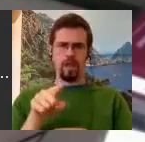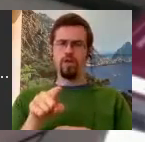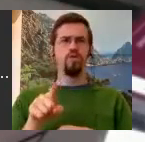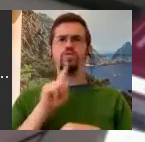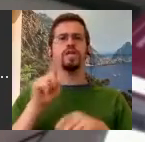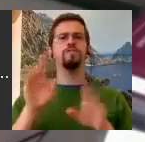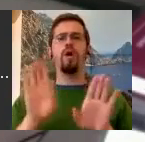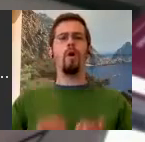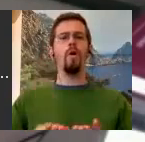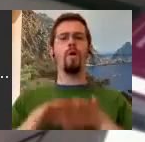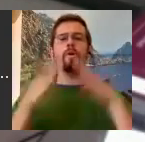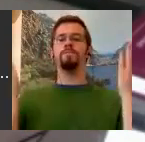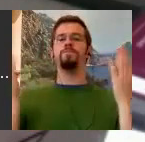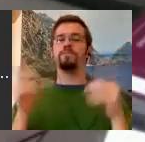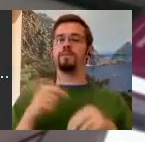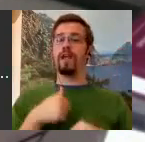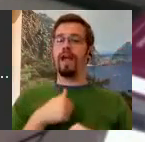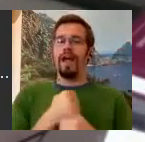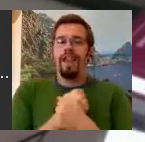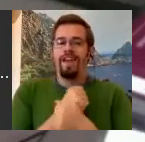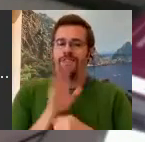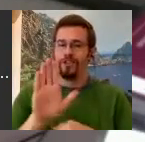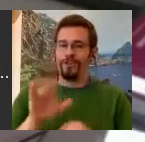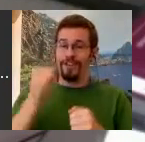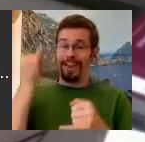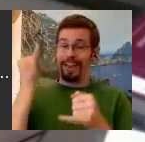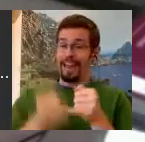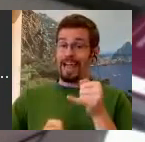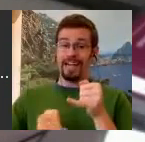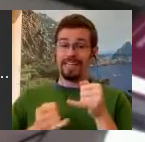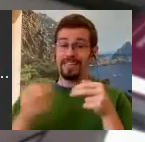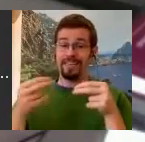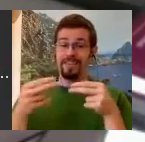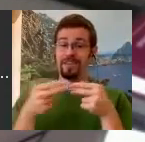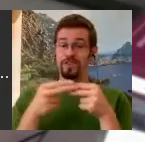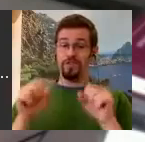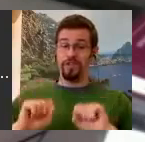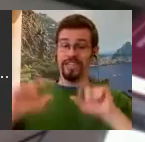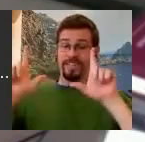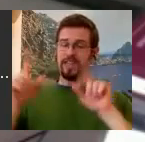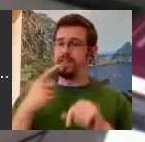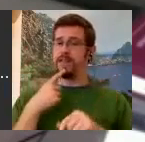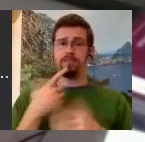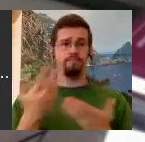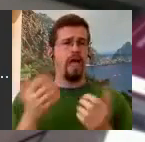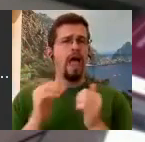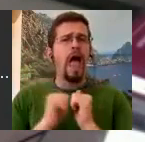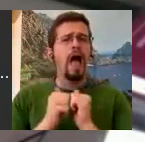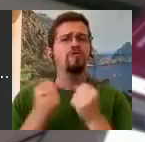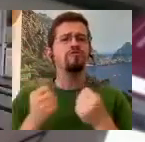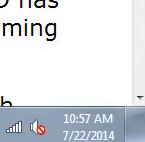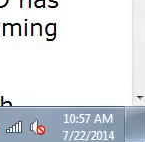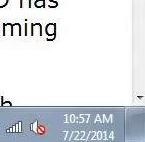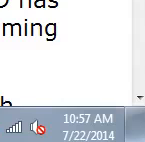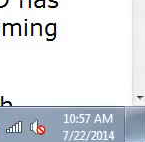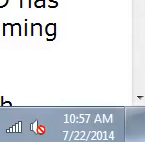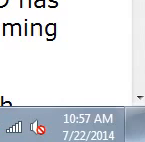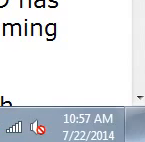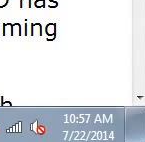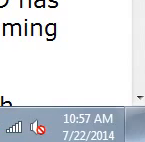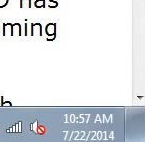the last screen that you showed about how you could do new developments. That's really exciting. Do we still have that up? I'm not sure. Let me see